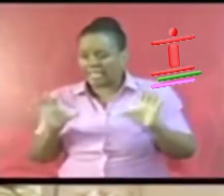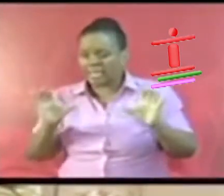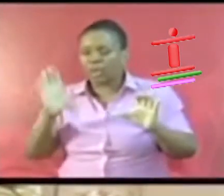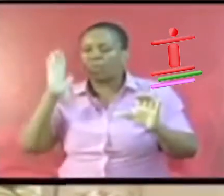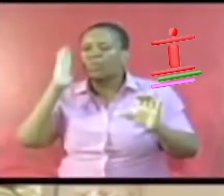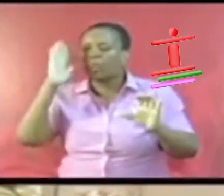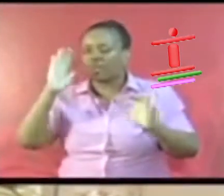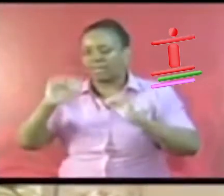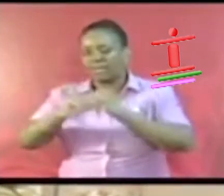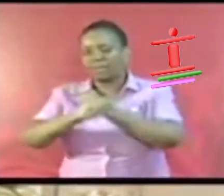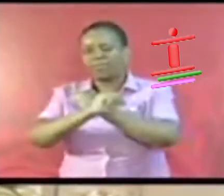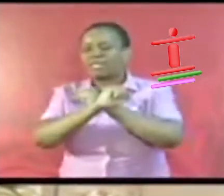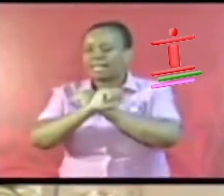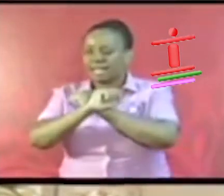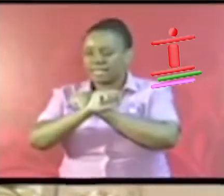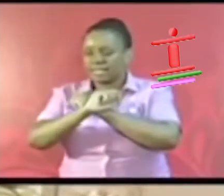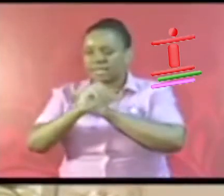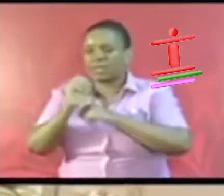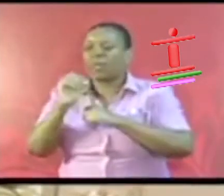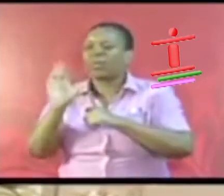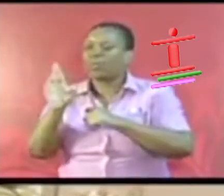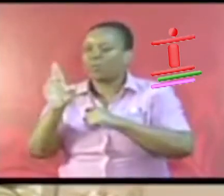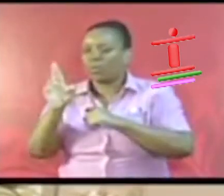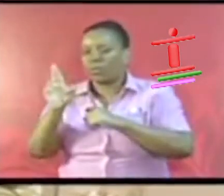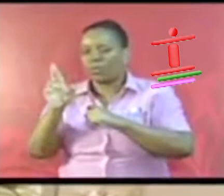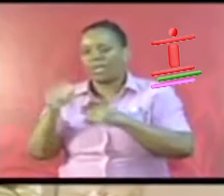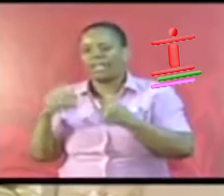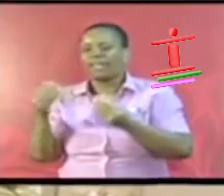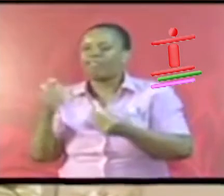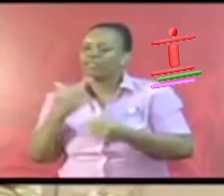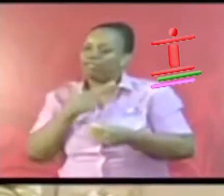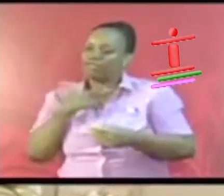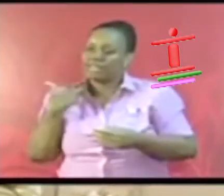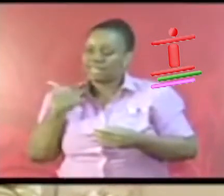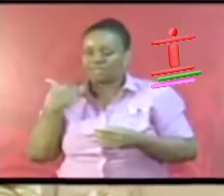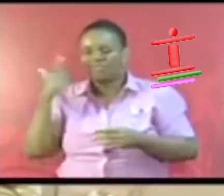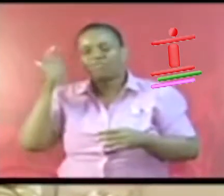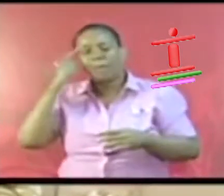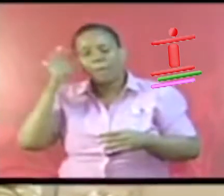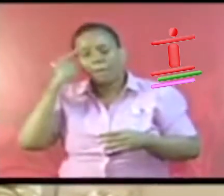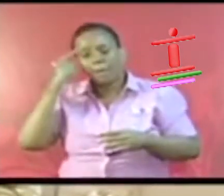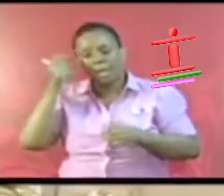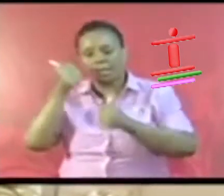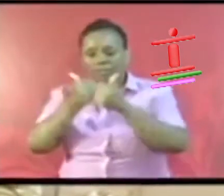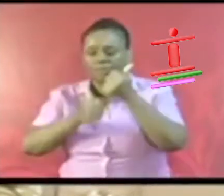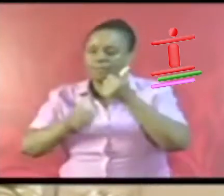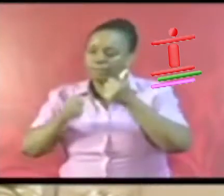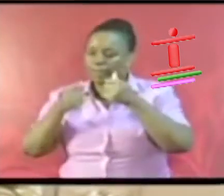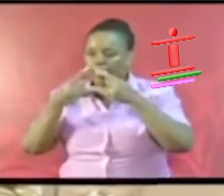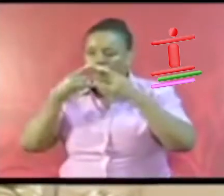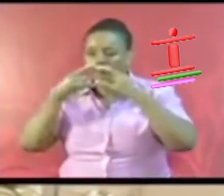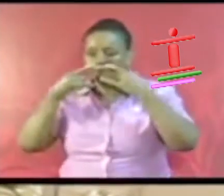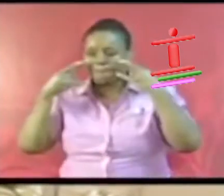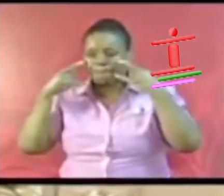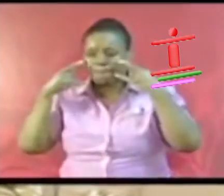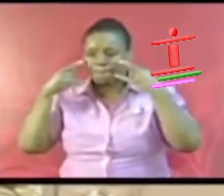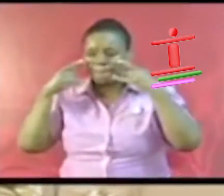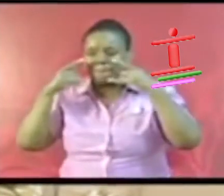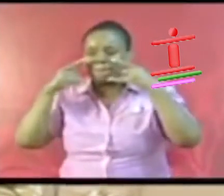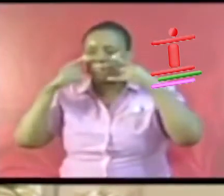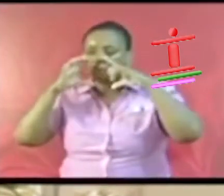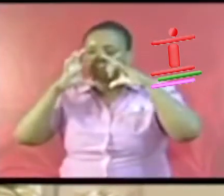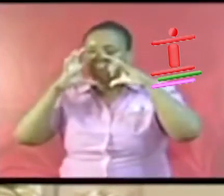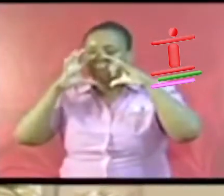us. And let us remember to wear a mask over our nose and mouth when out in public. Let us keep our distance from others. It